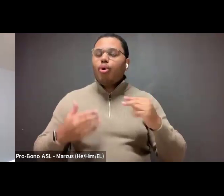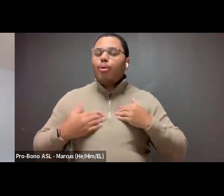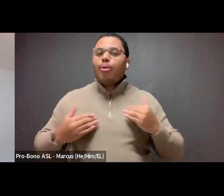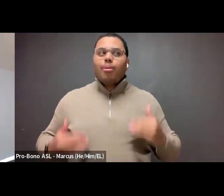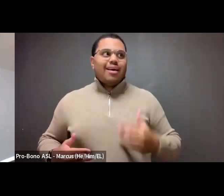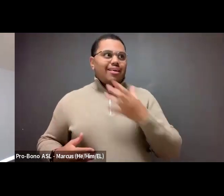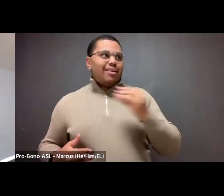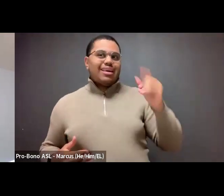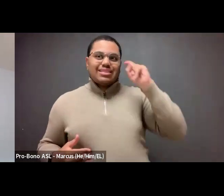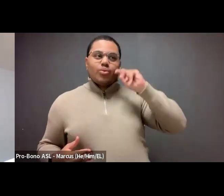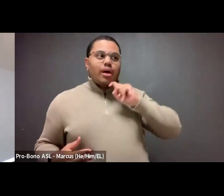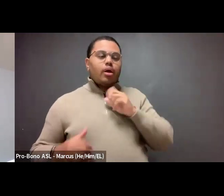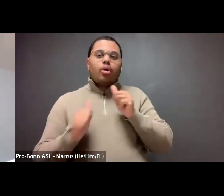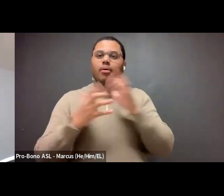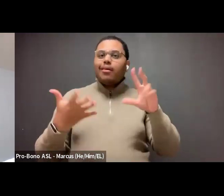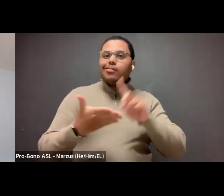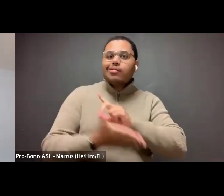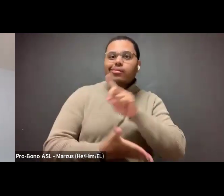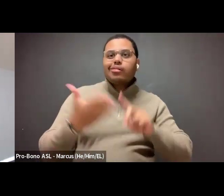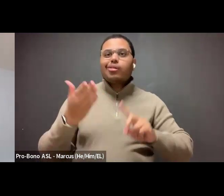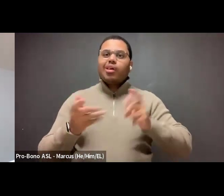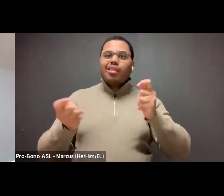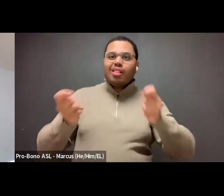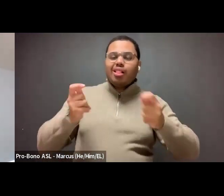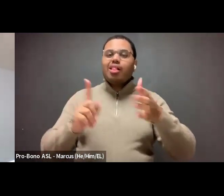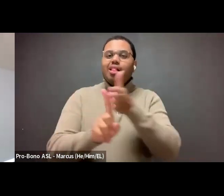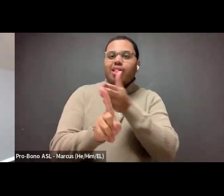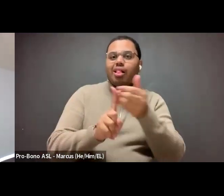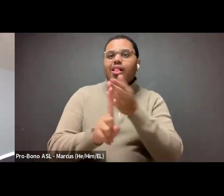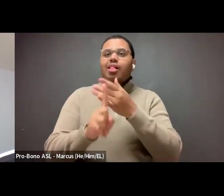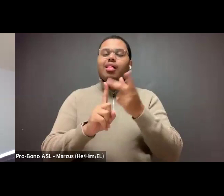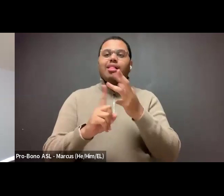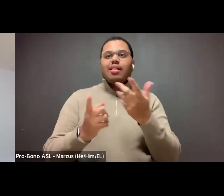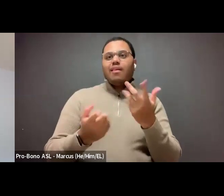of discrimination, coercion, or violence is critical to their empowerment.